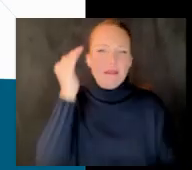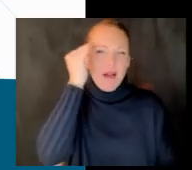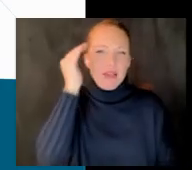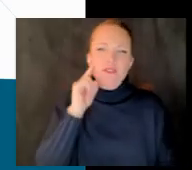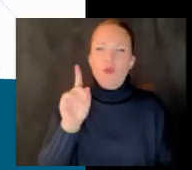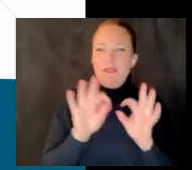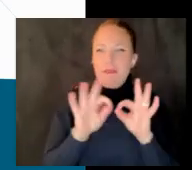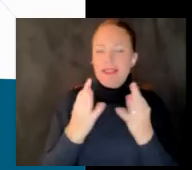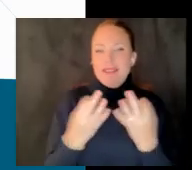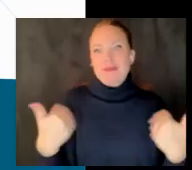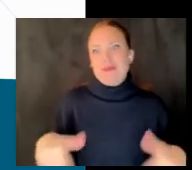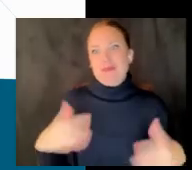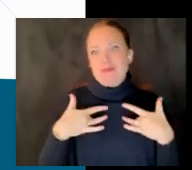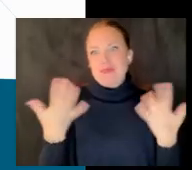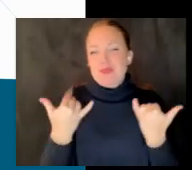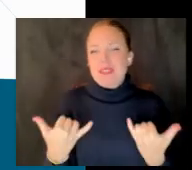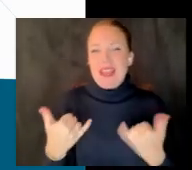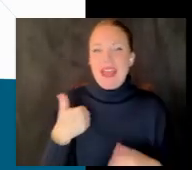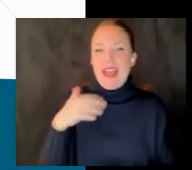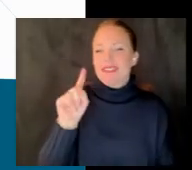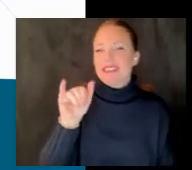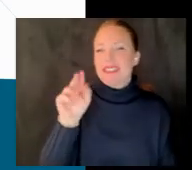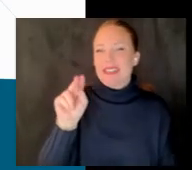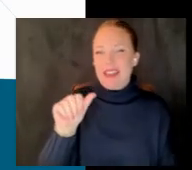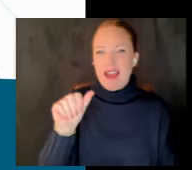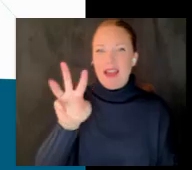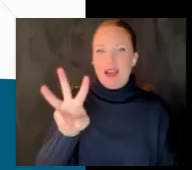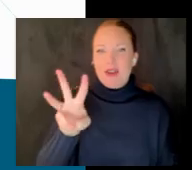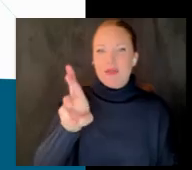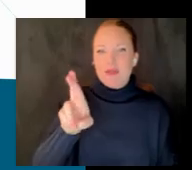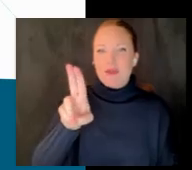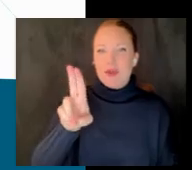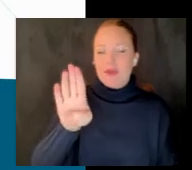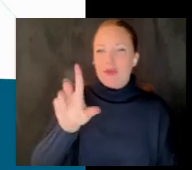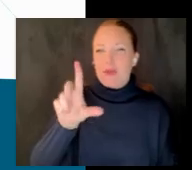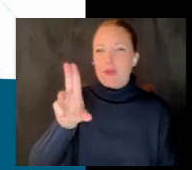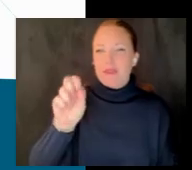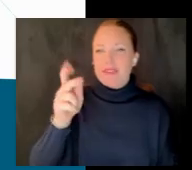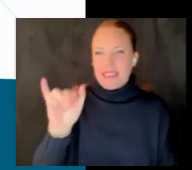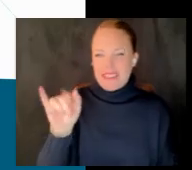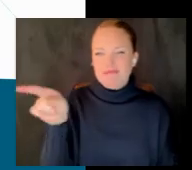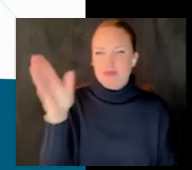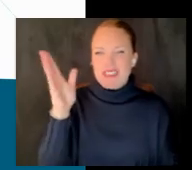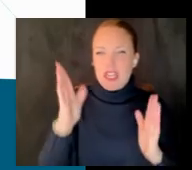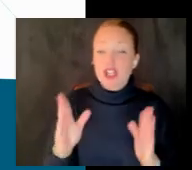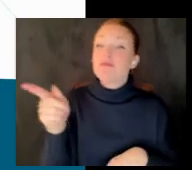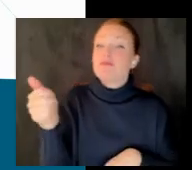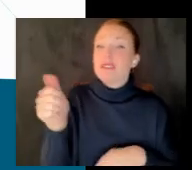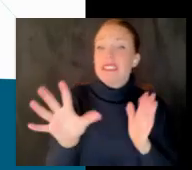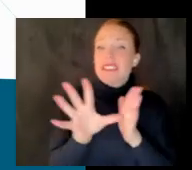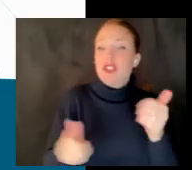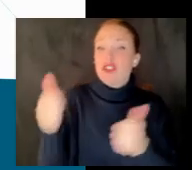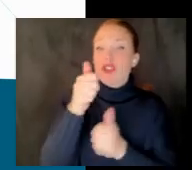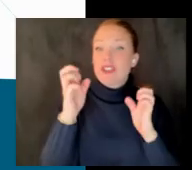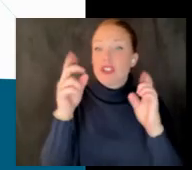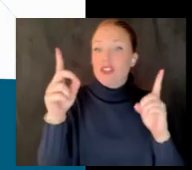so pleased today to have Tina Wroblewski as our presenter. Tina currently serves as a Senior Educational